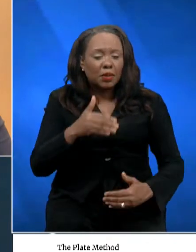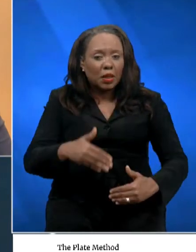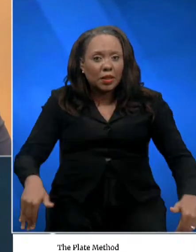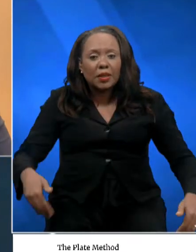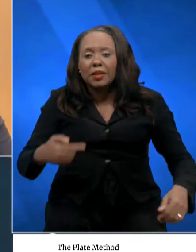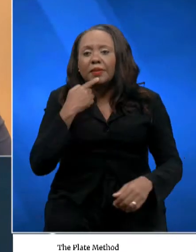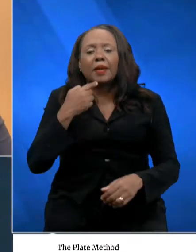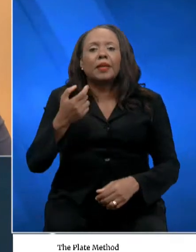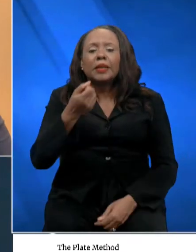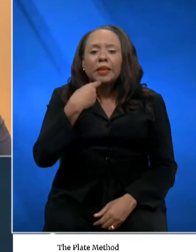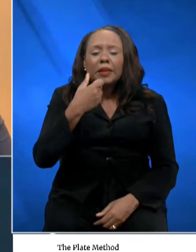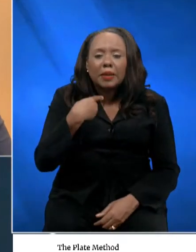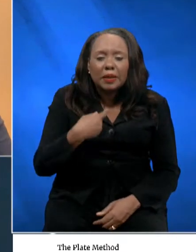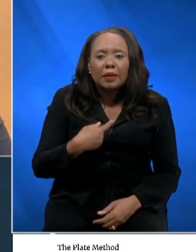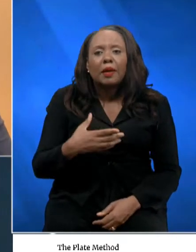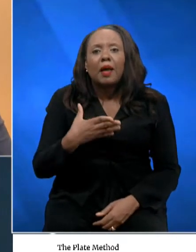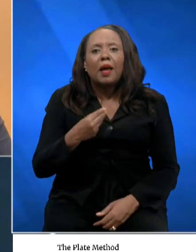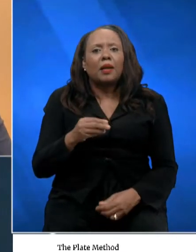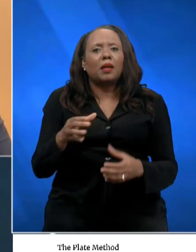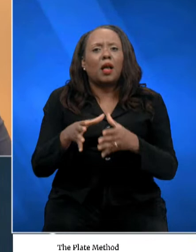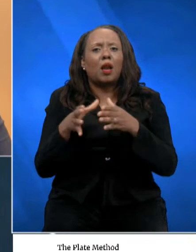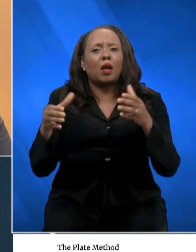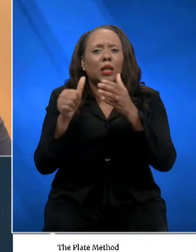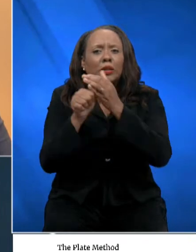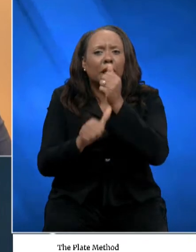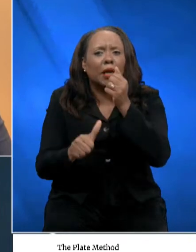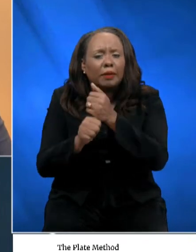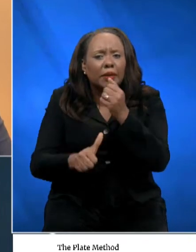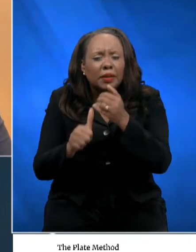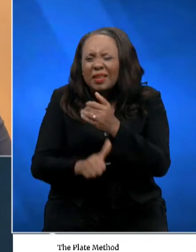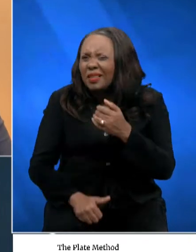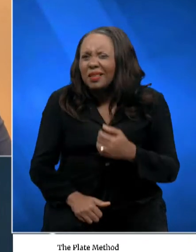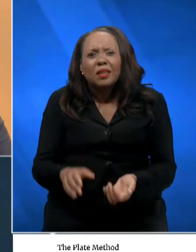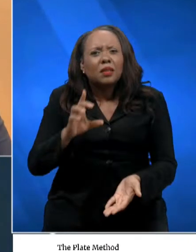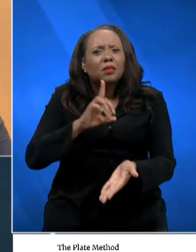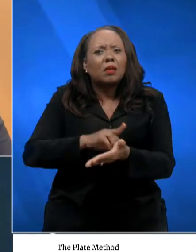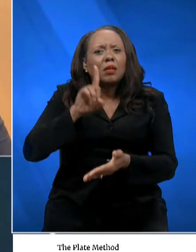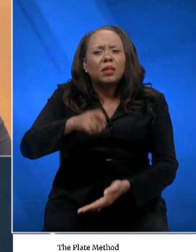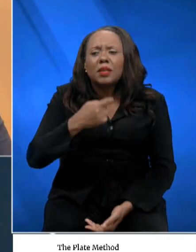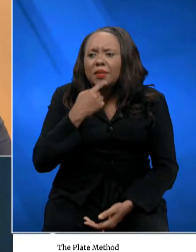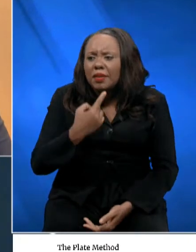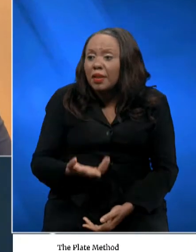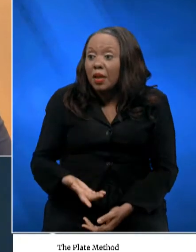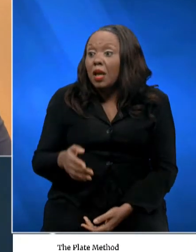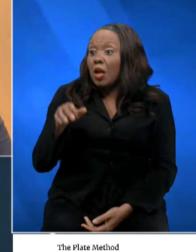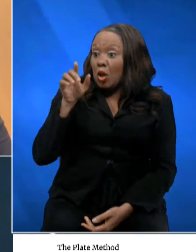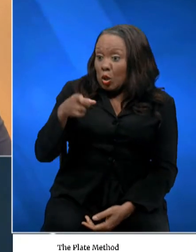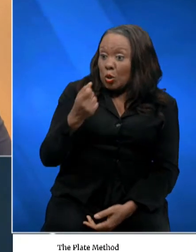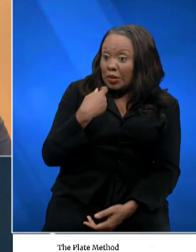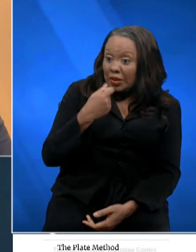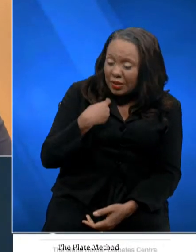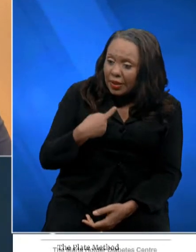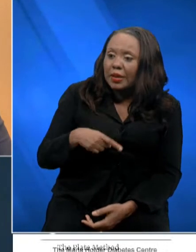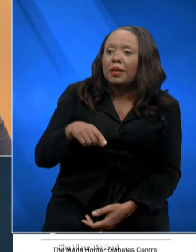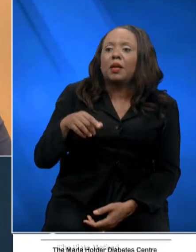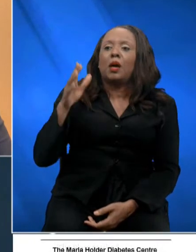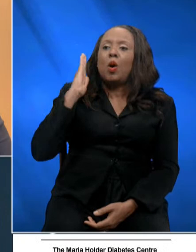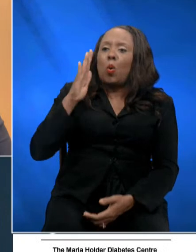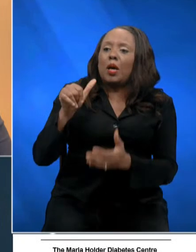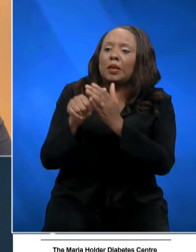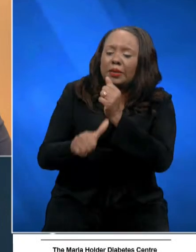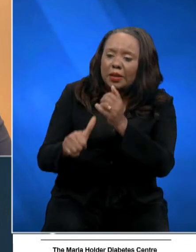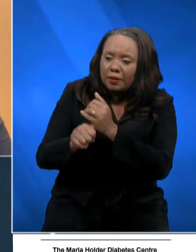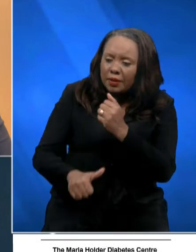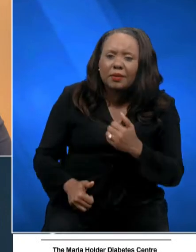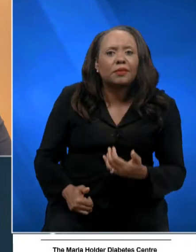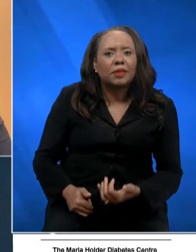And I'm thinking this is something as well that your doctor should say to you, especially understanding your lifestyle and what it is you have to do. All